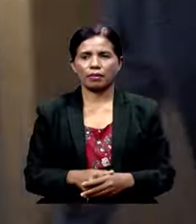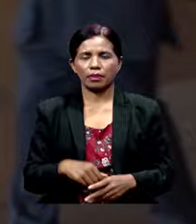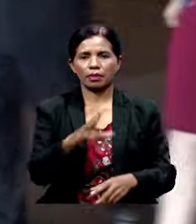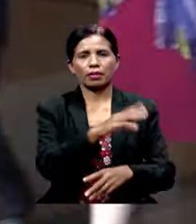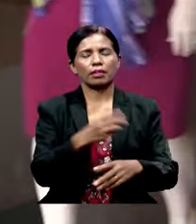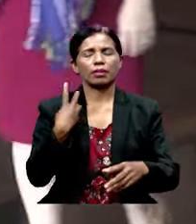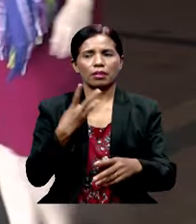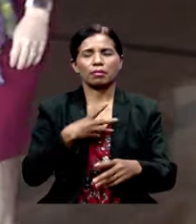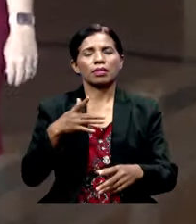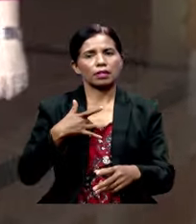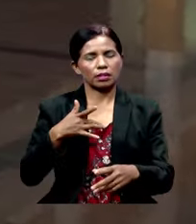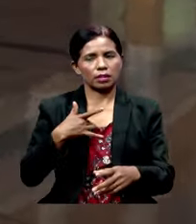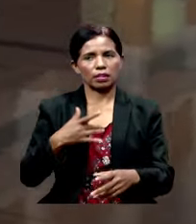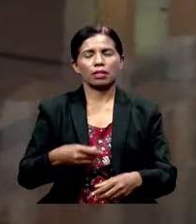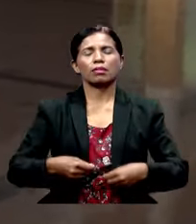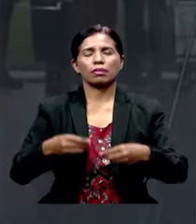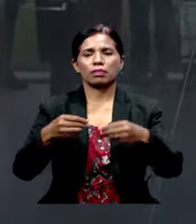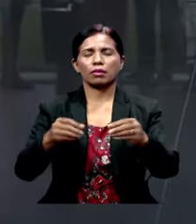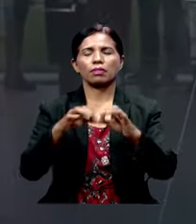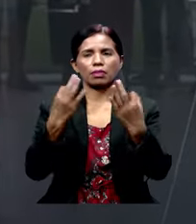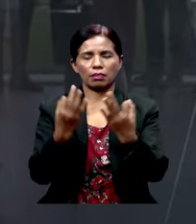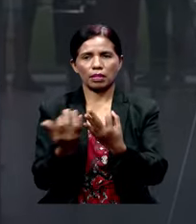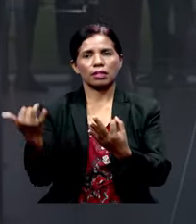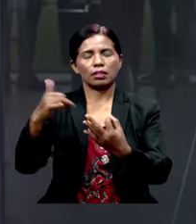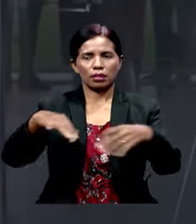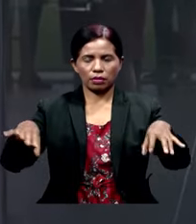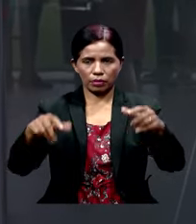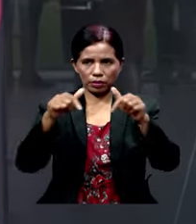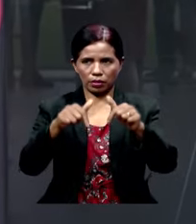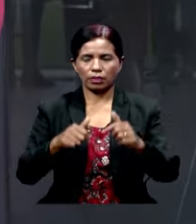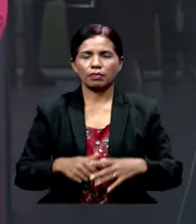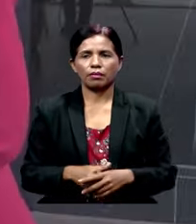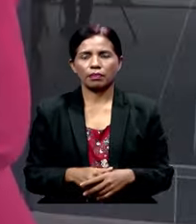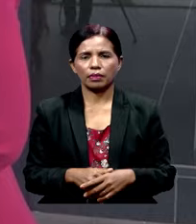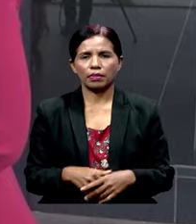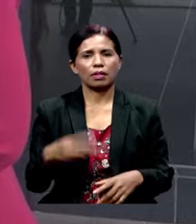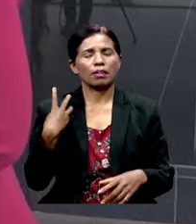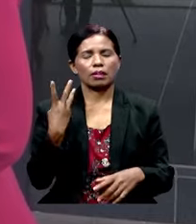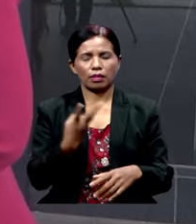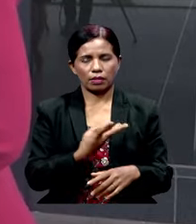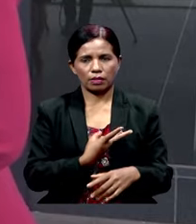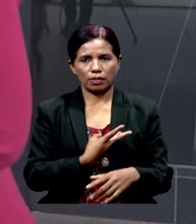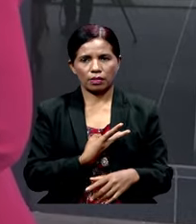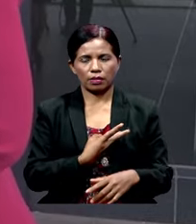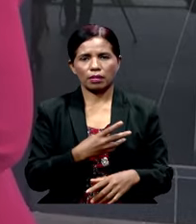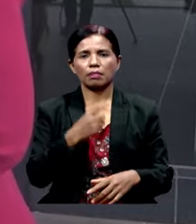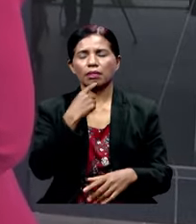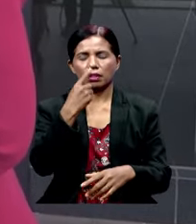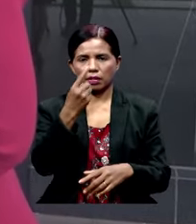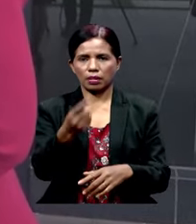we feel like a part of our family here in the Northern Territory. You know, we are so proud to see